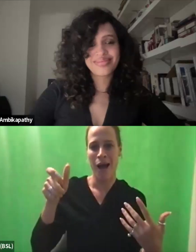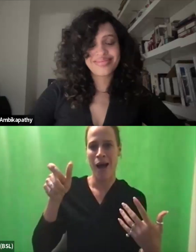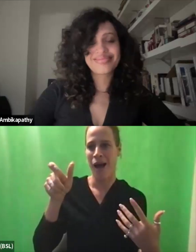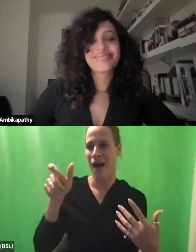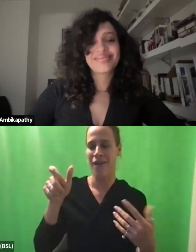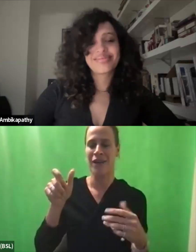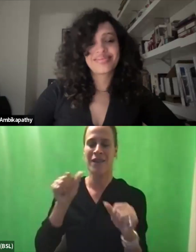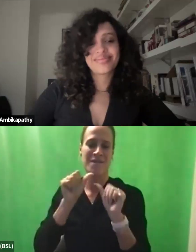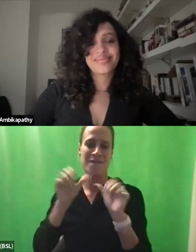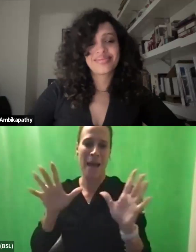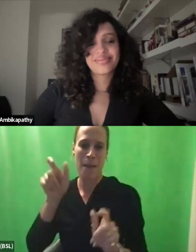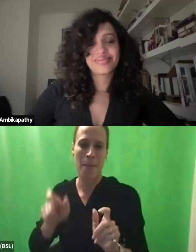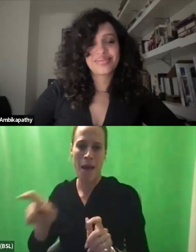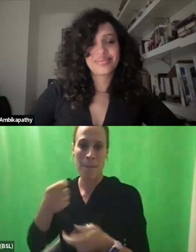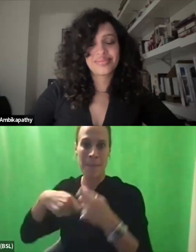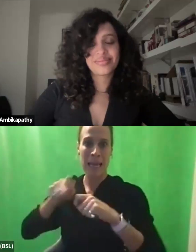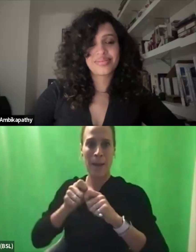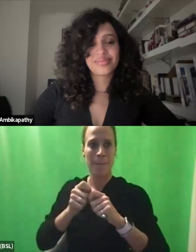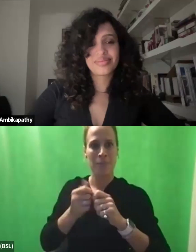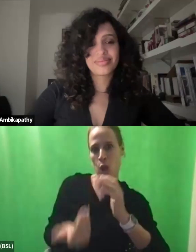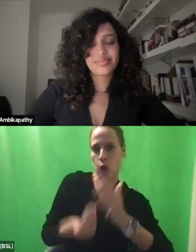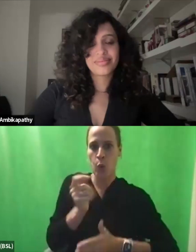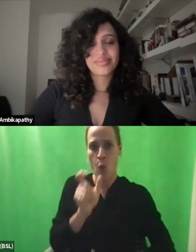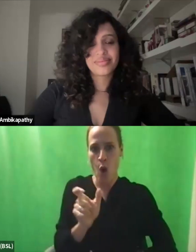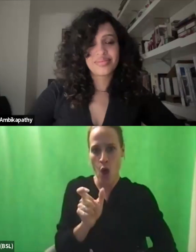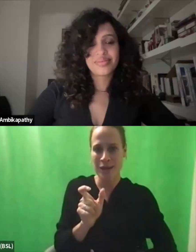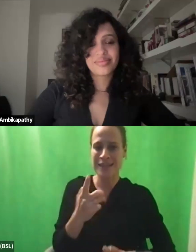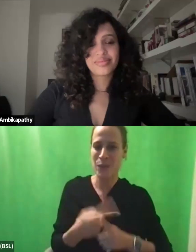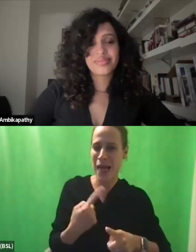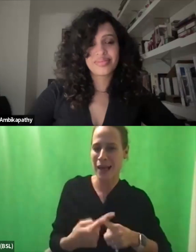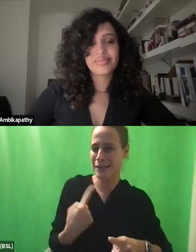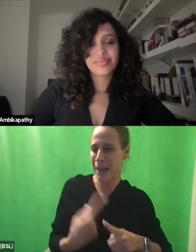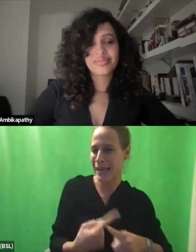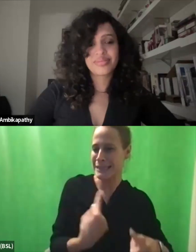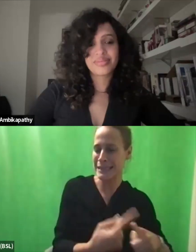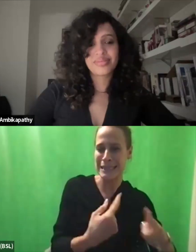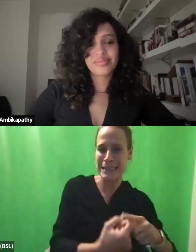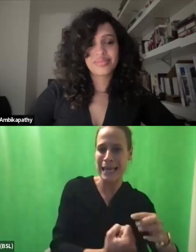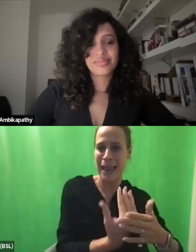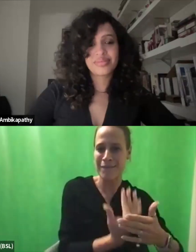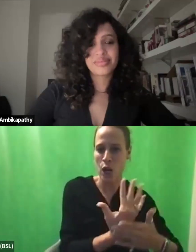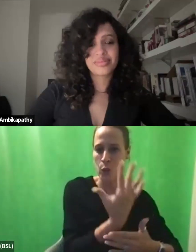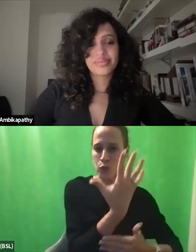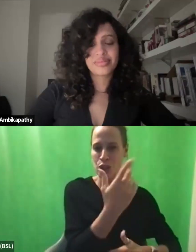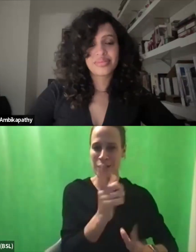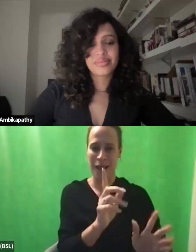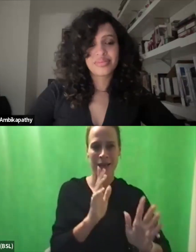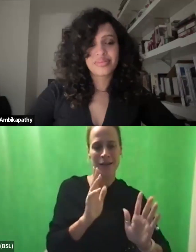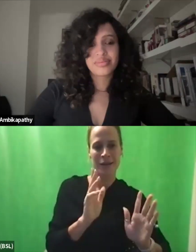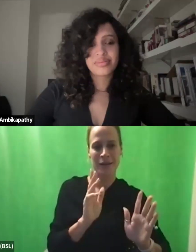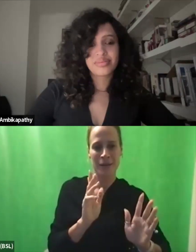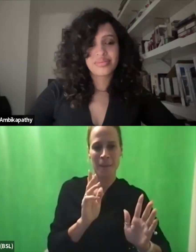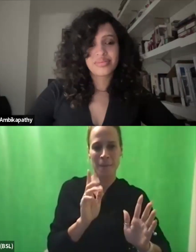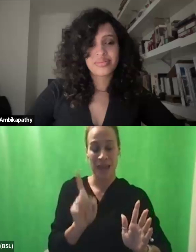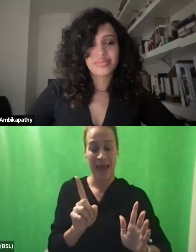day. So it has this very quick, very pacey evolution, to the extent that what I have written in the